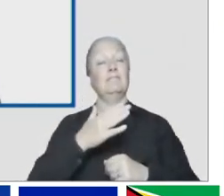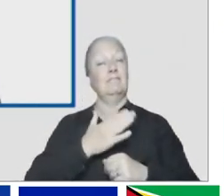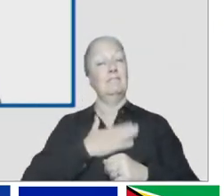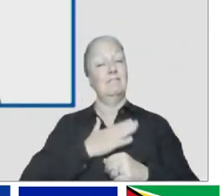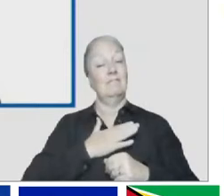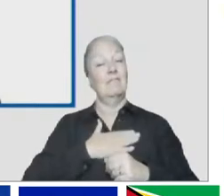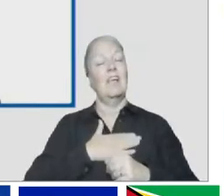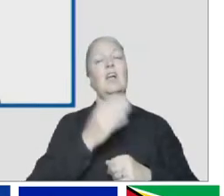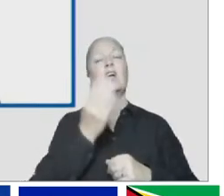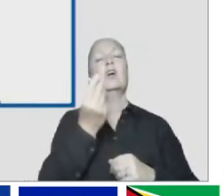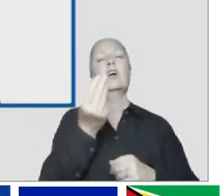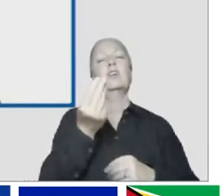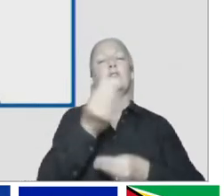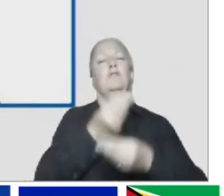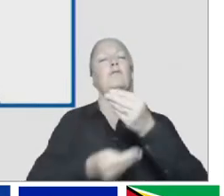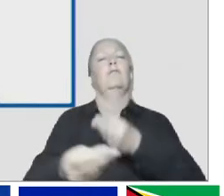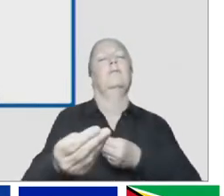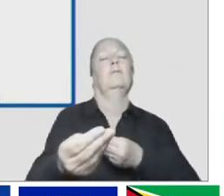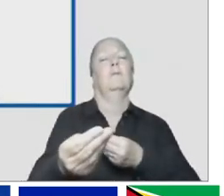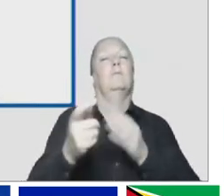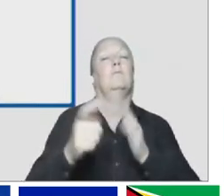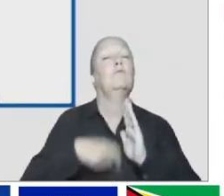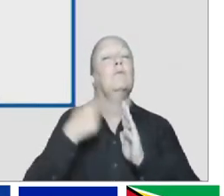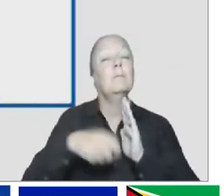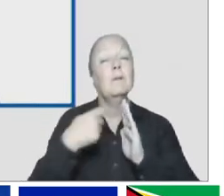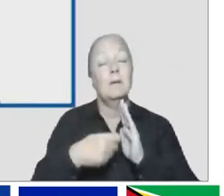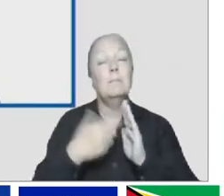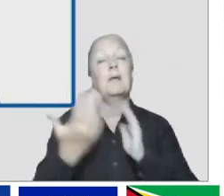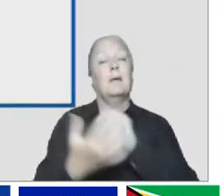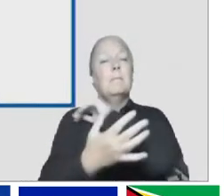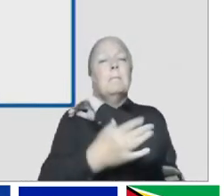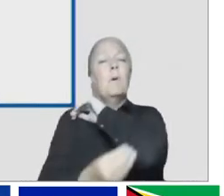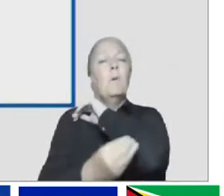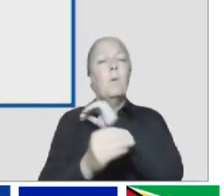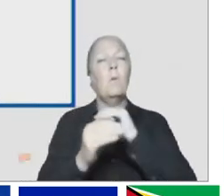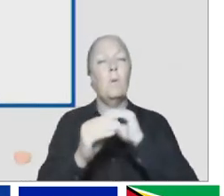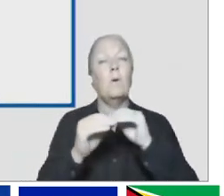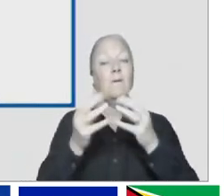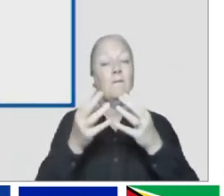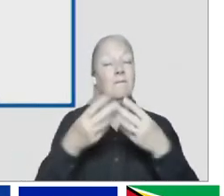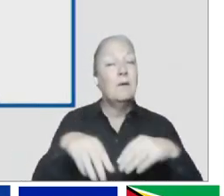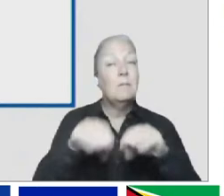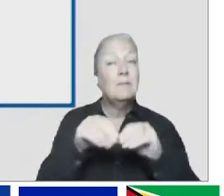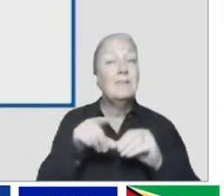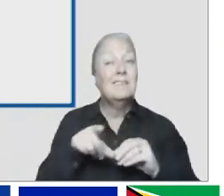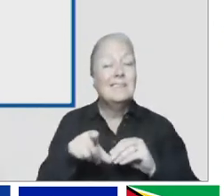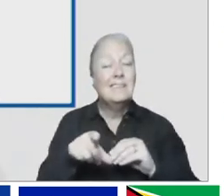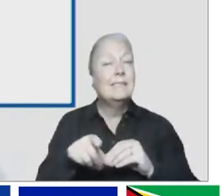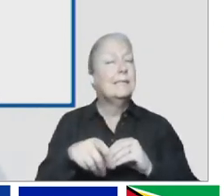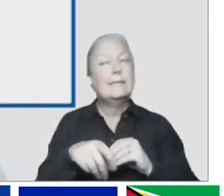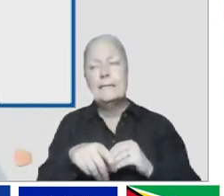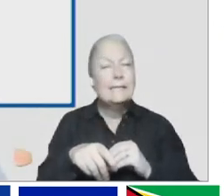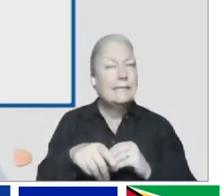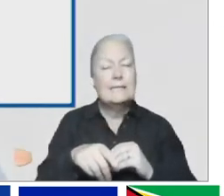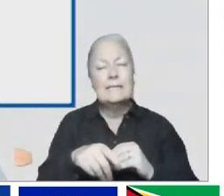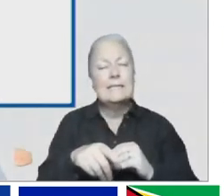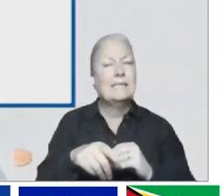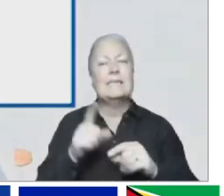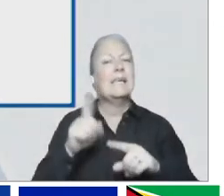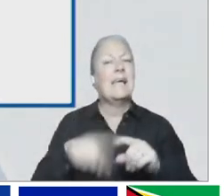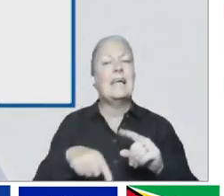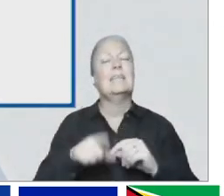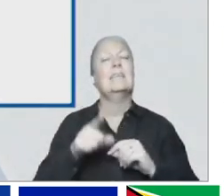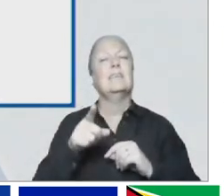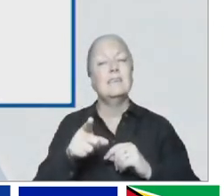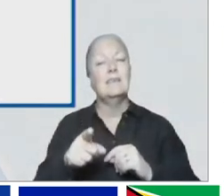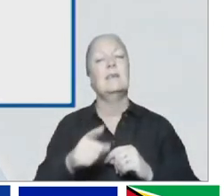provides benefits to poor families who are subject to comply with conditions that promote the development of the human capital of their